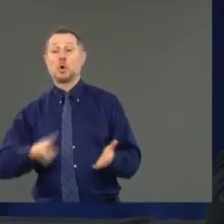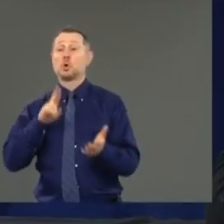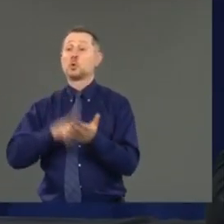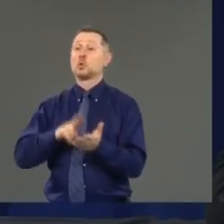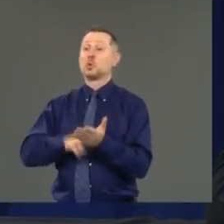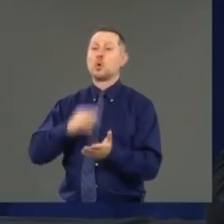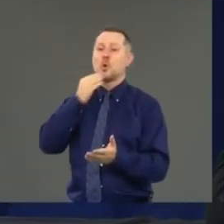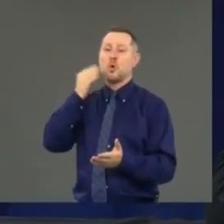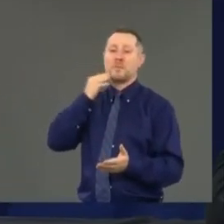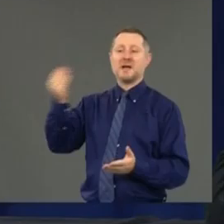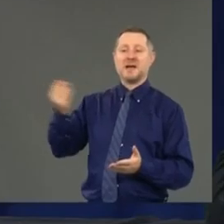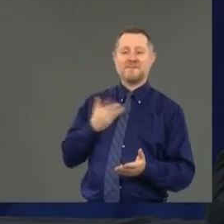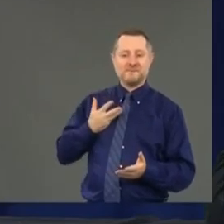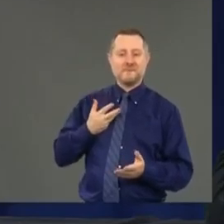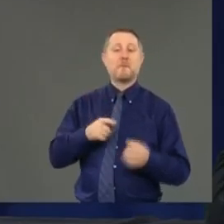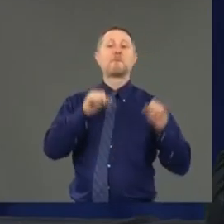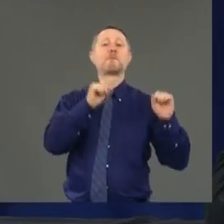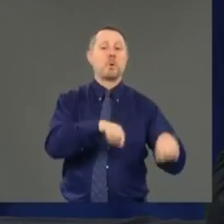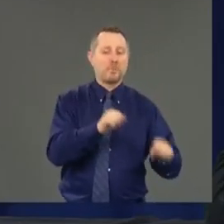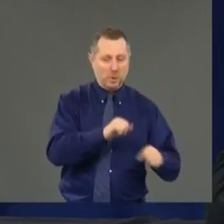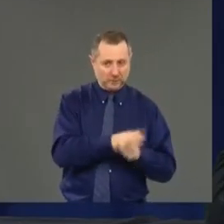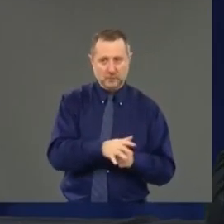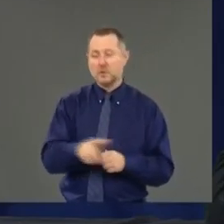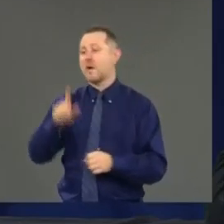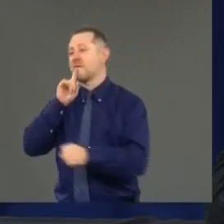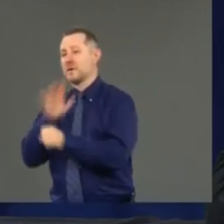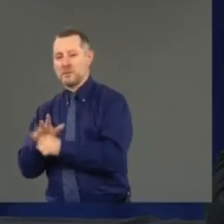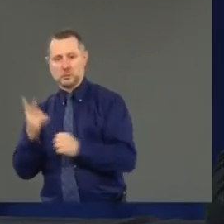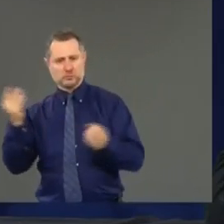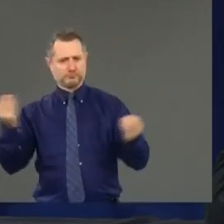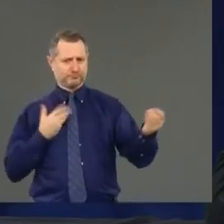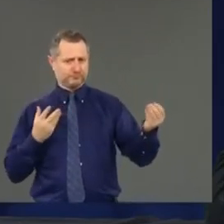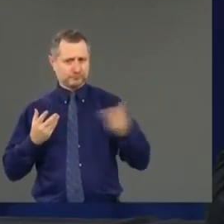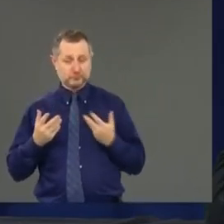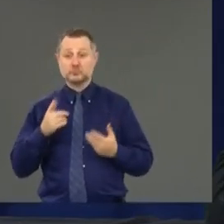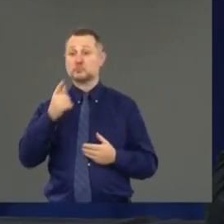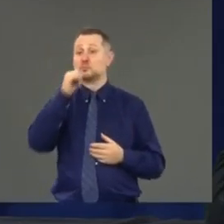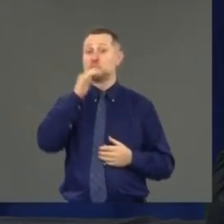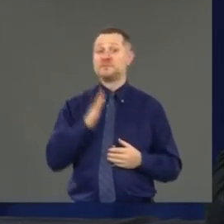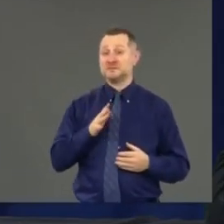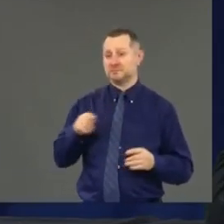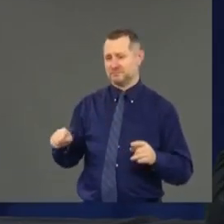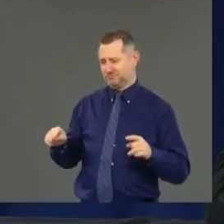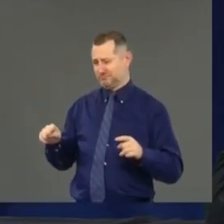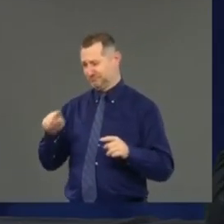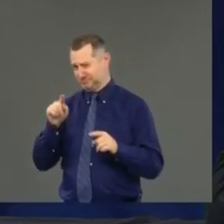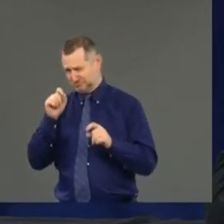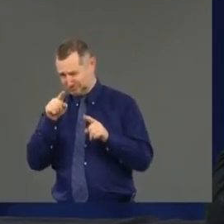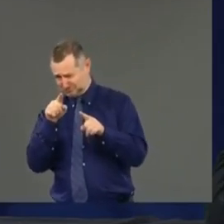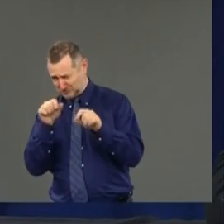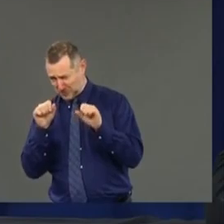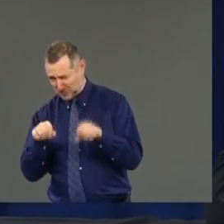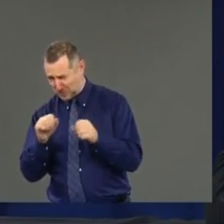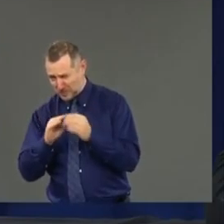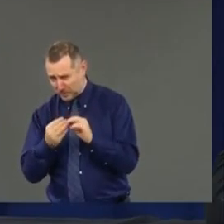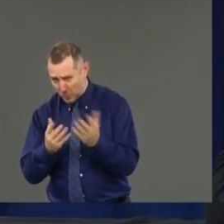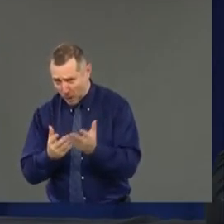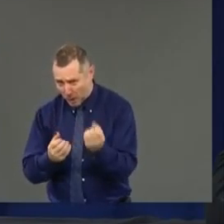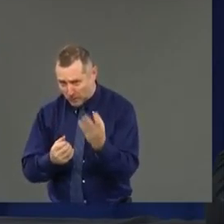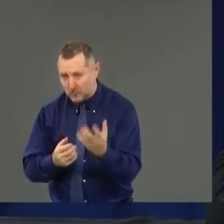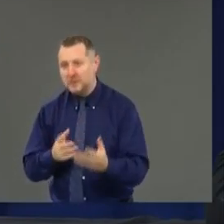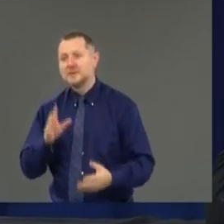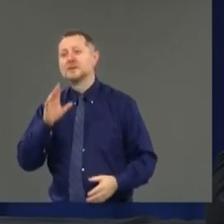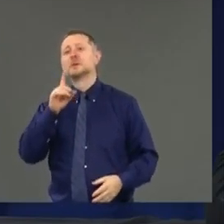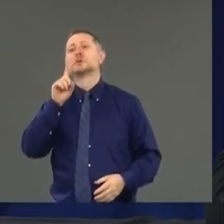confirmed. And to provide the probable death number. I'll have to check in with DOH about that. And I think it's only 10 states in the country are